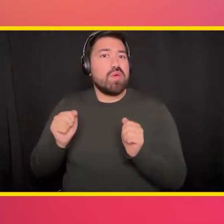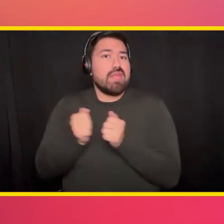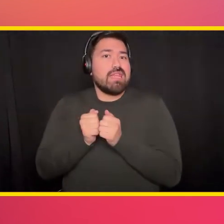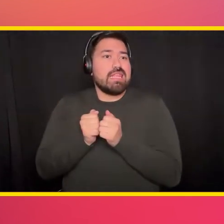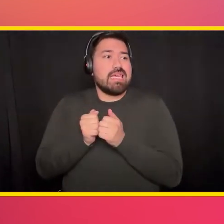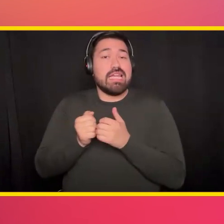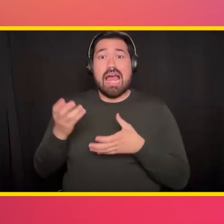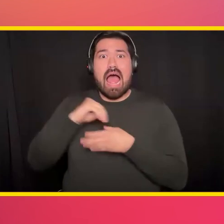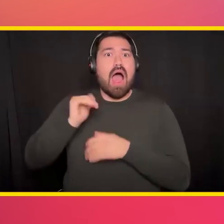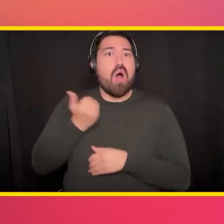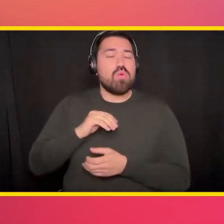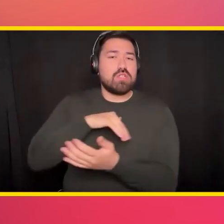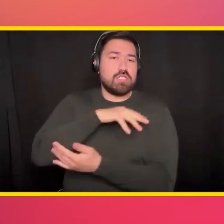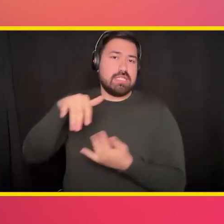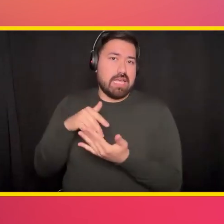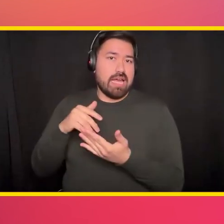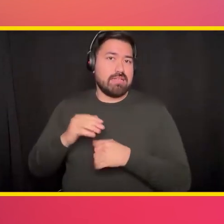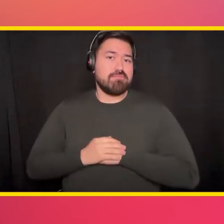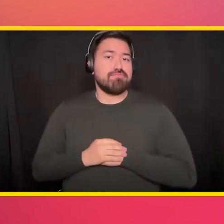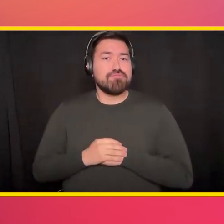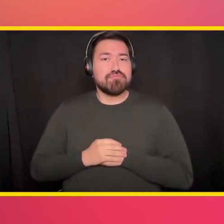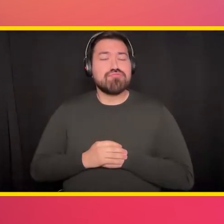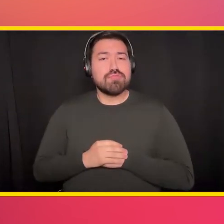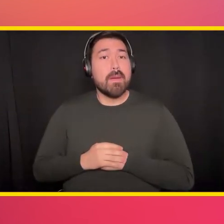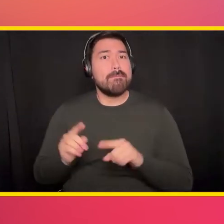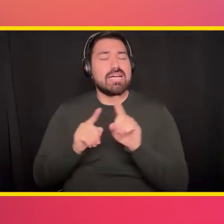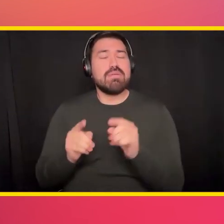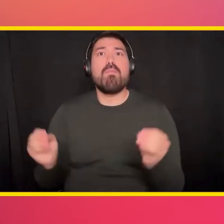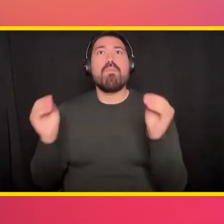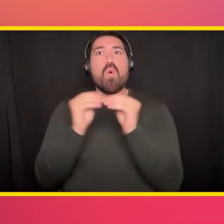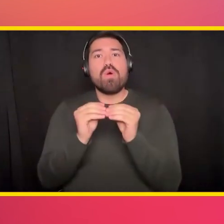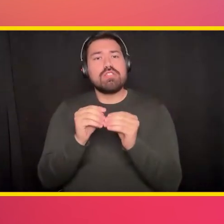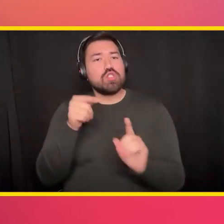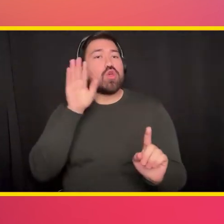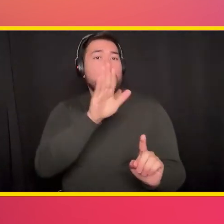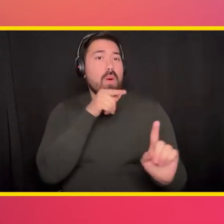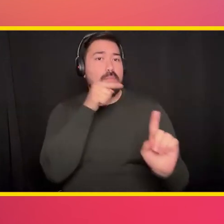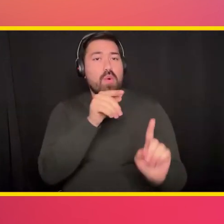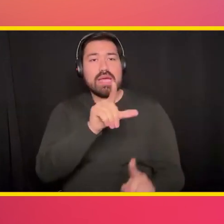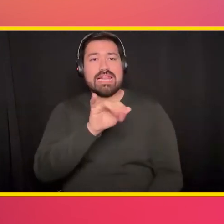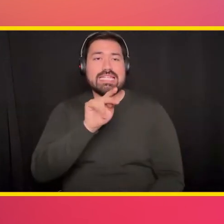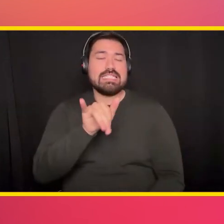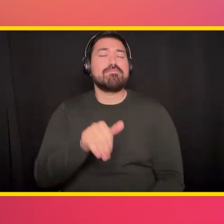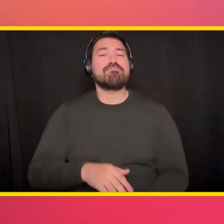society. Um, to the but I think more to your point, Lindsay,